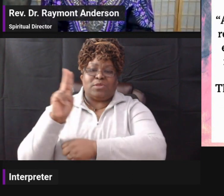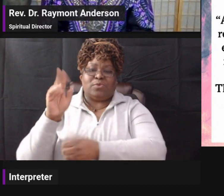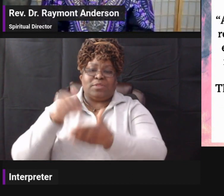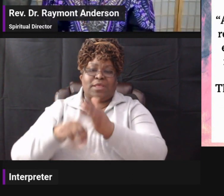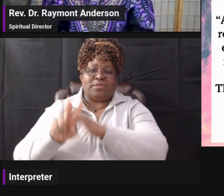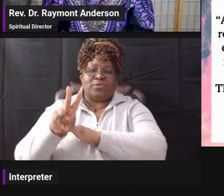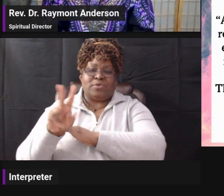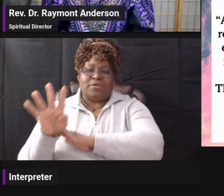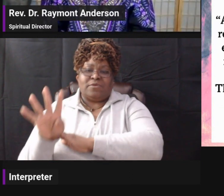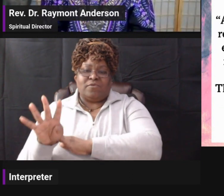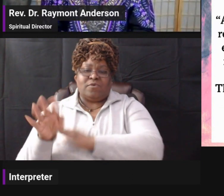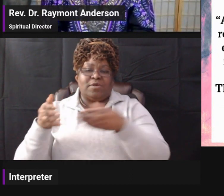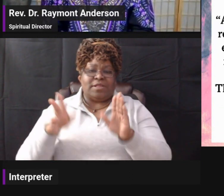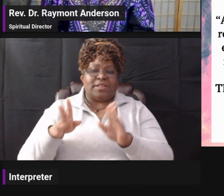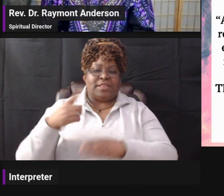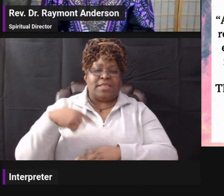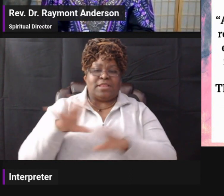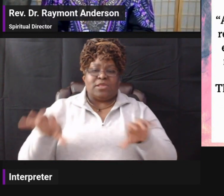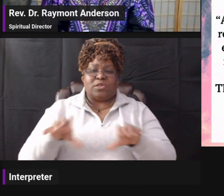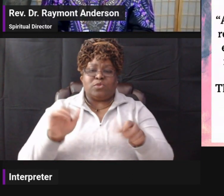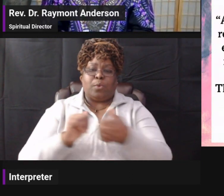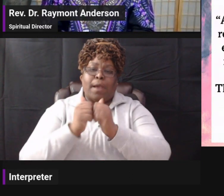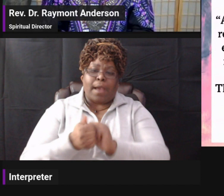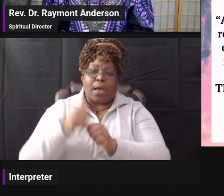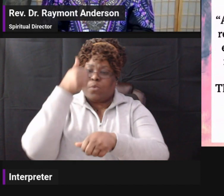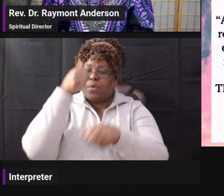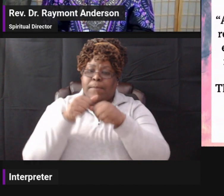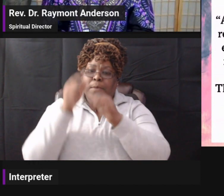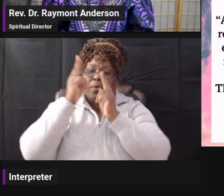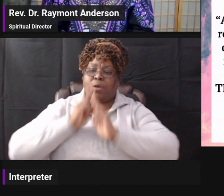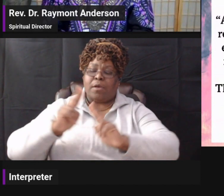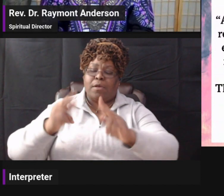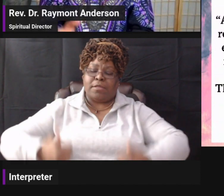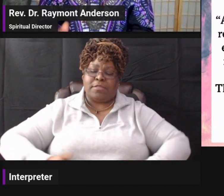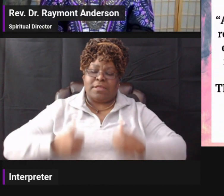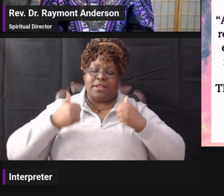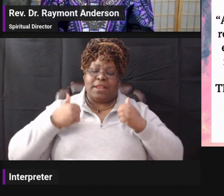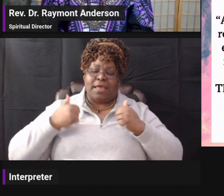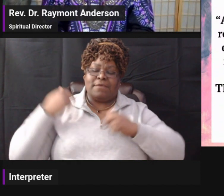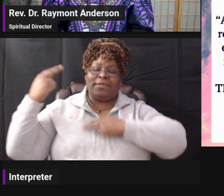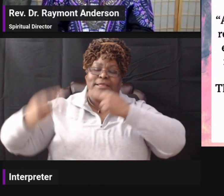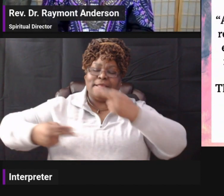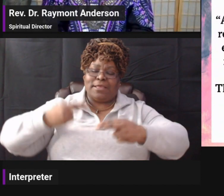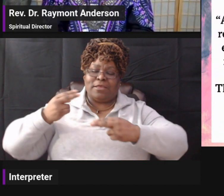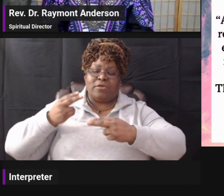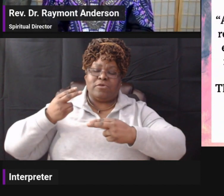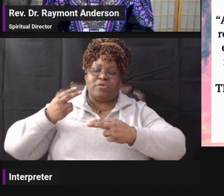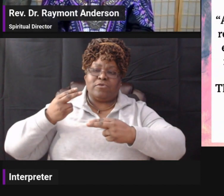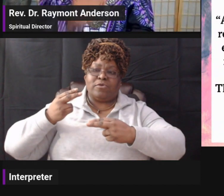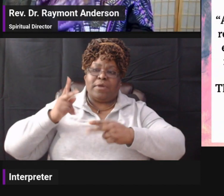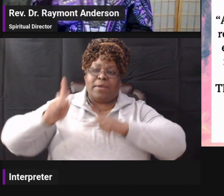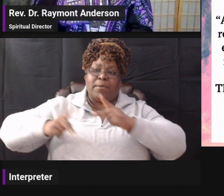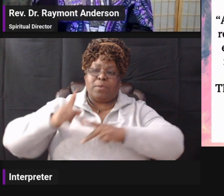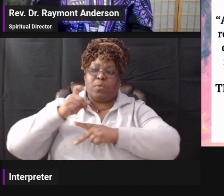year, 2024, let us do so by remembering and honoring the lives and the legacies